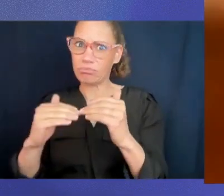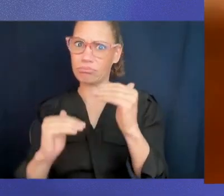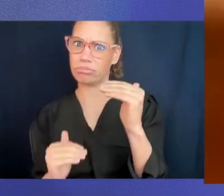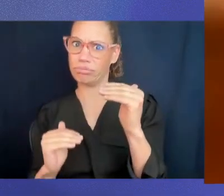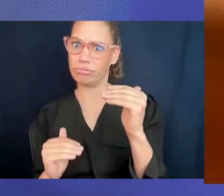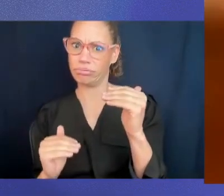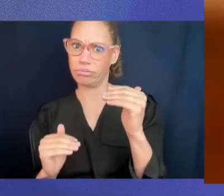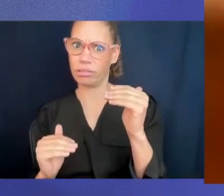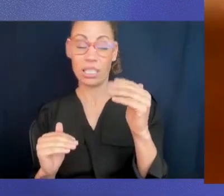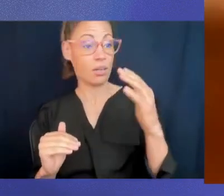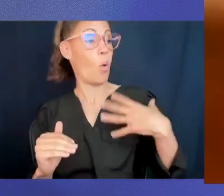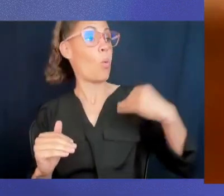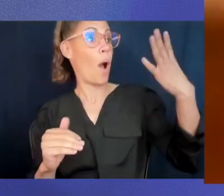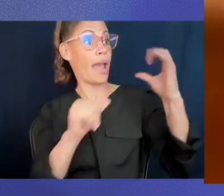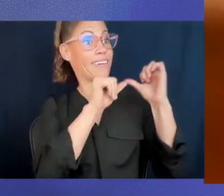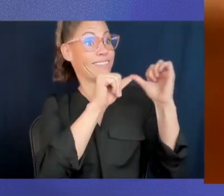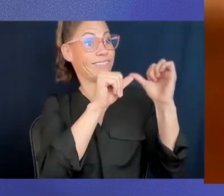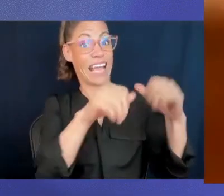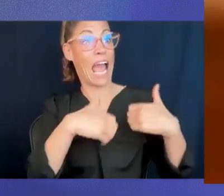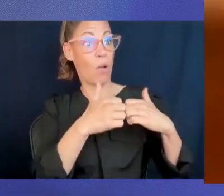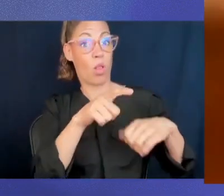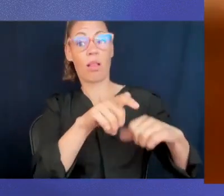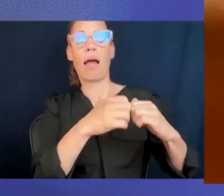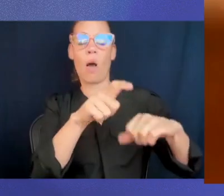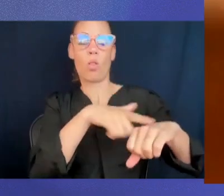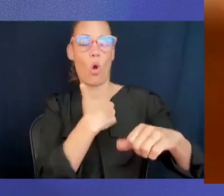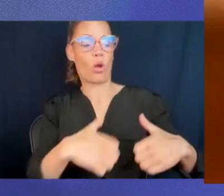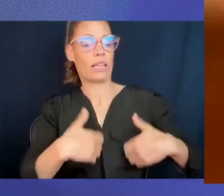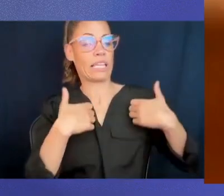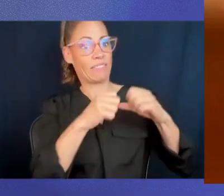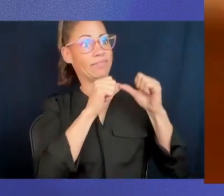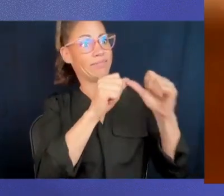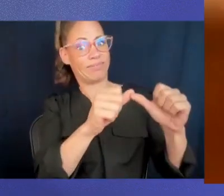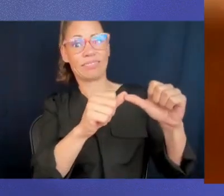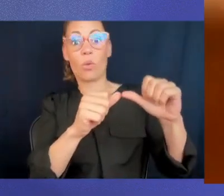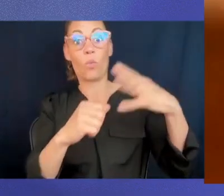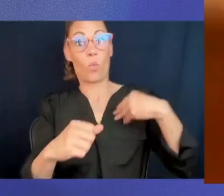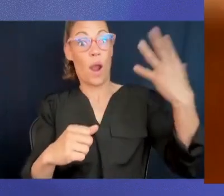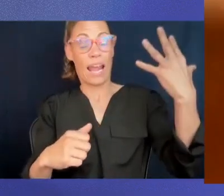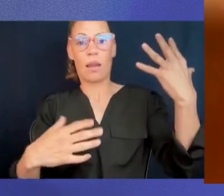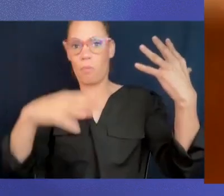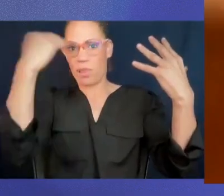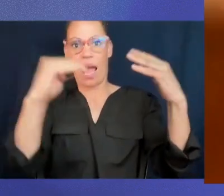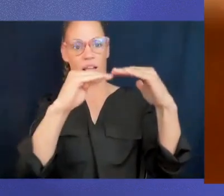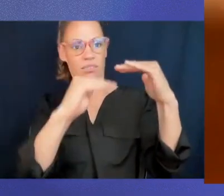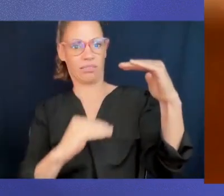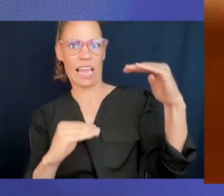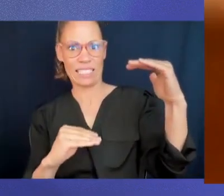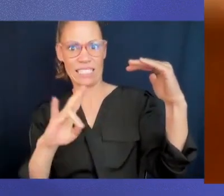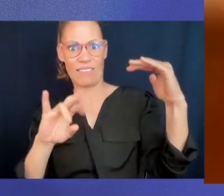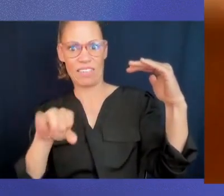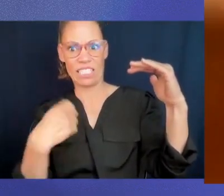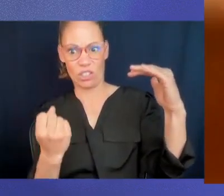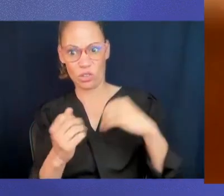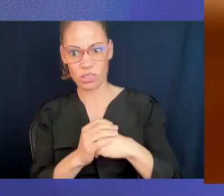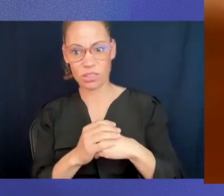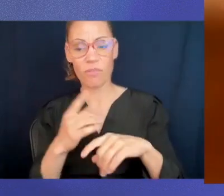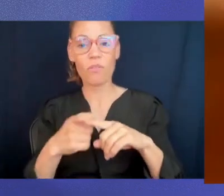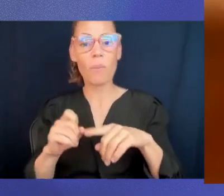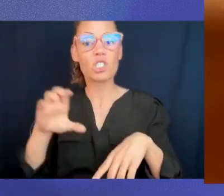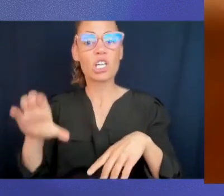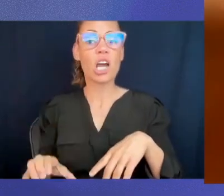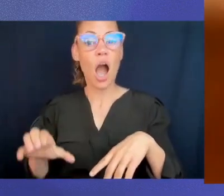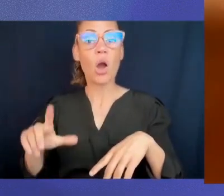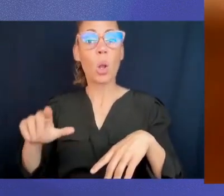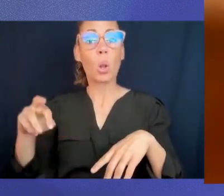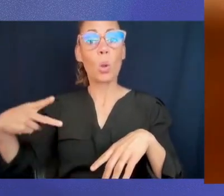7 years. And life expectancy varies by 16 years. From the Chicago Loop, relatively wealthy, to